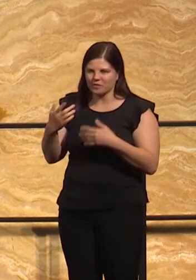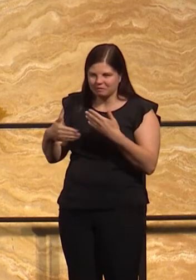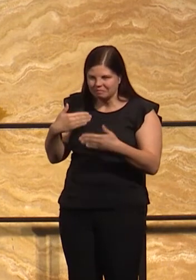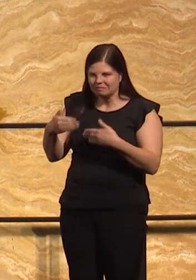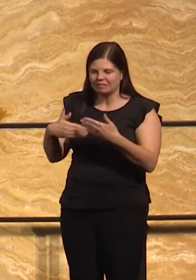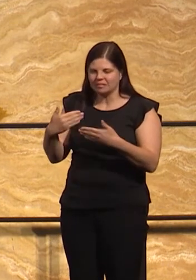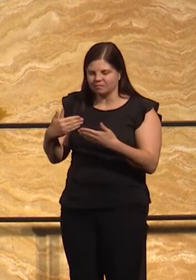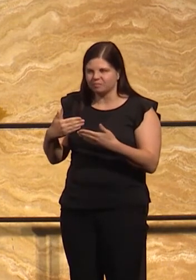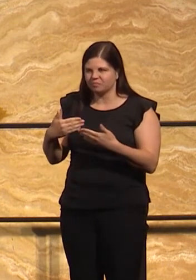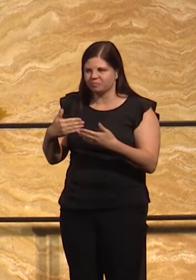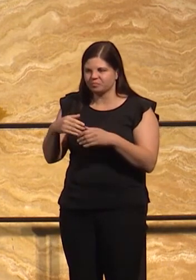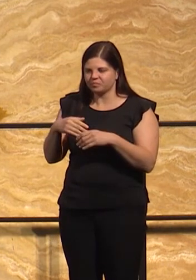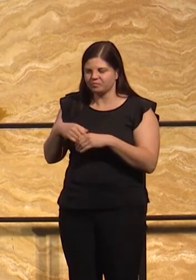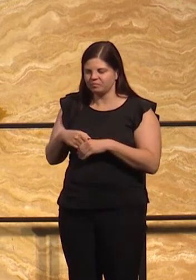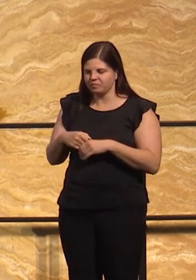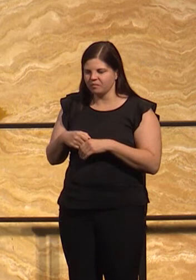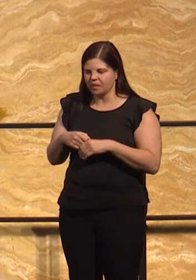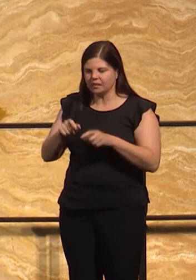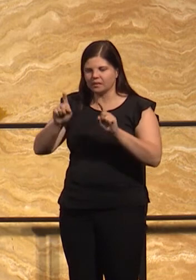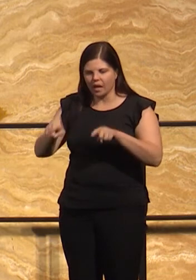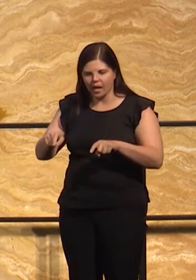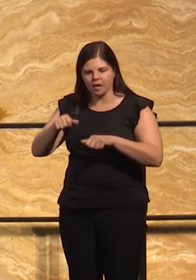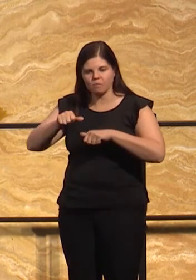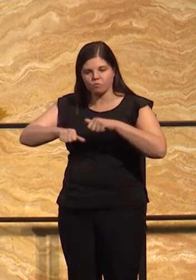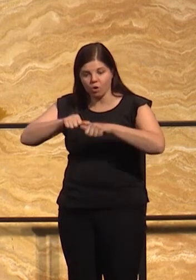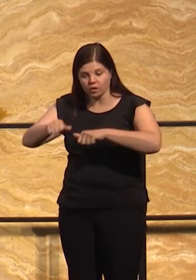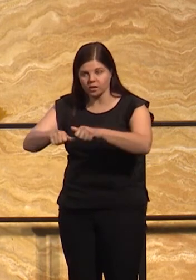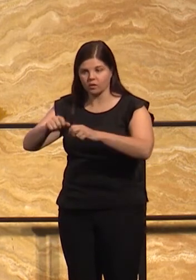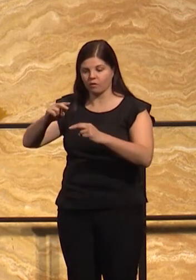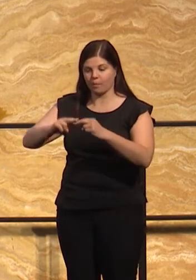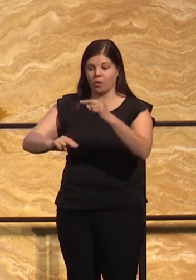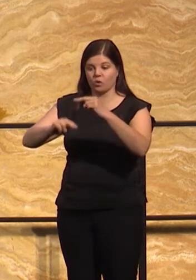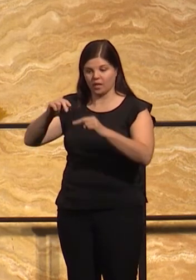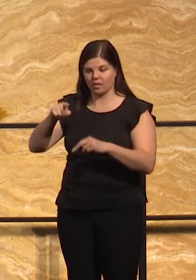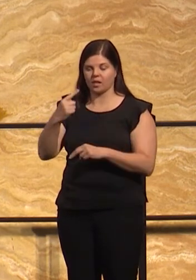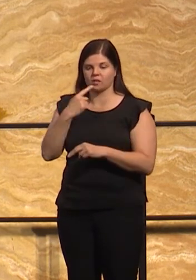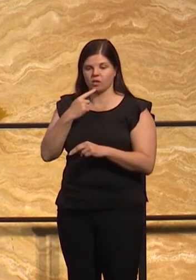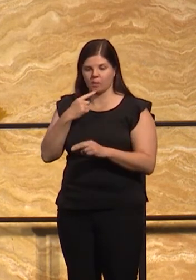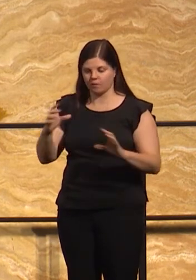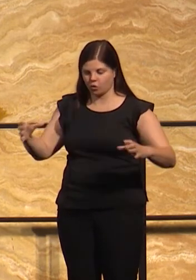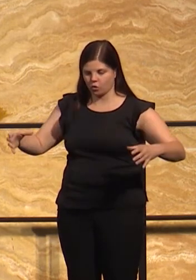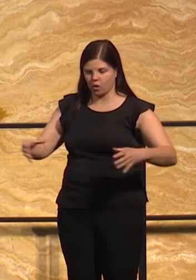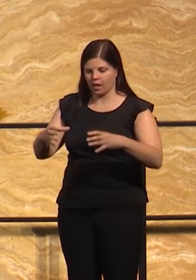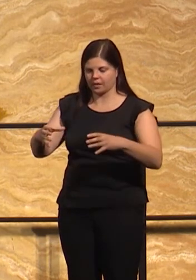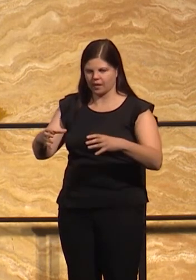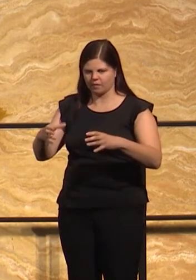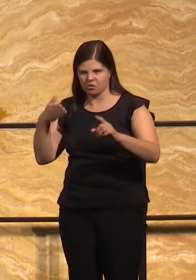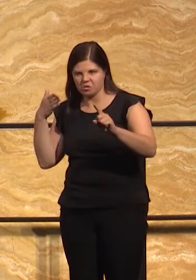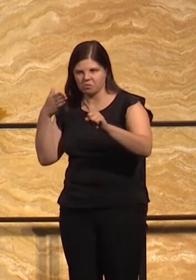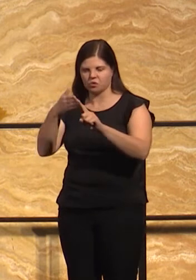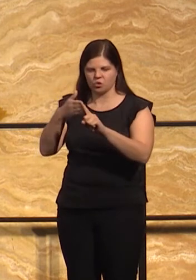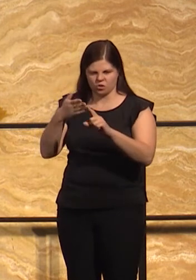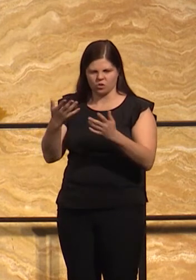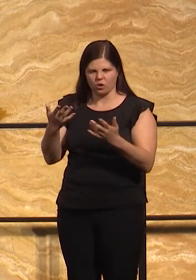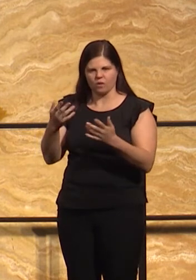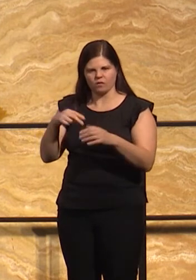has started a process of building that kind of collective pursuit of a national vision with the